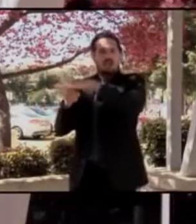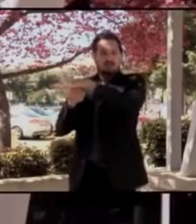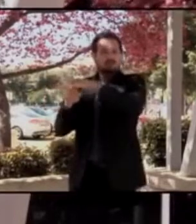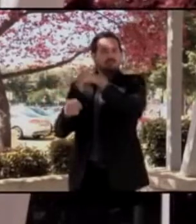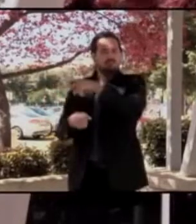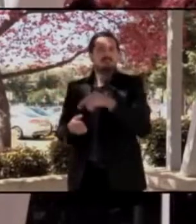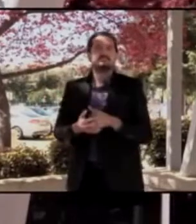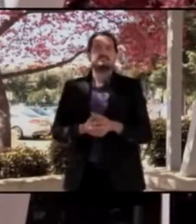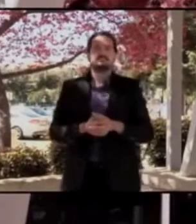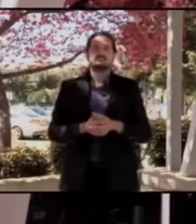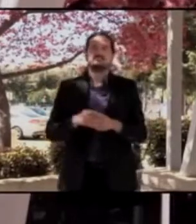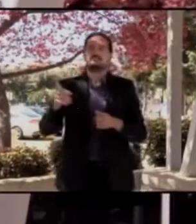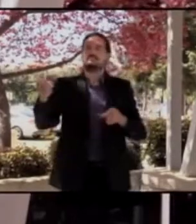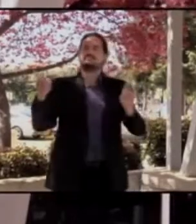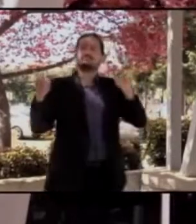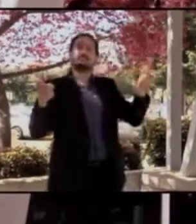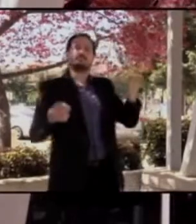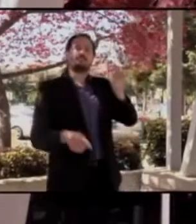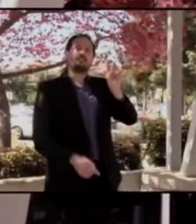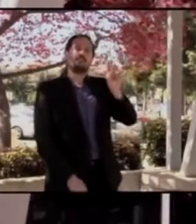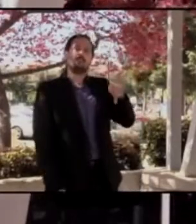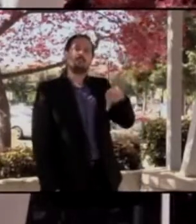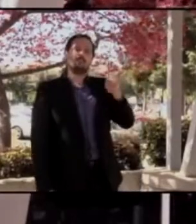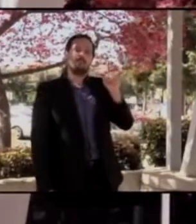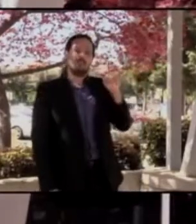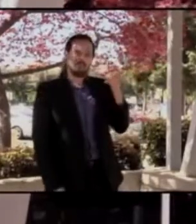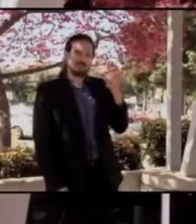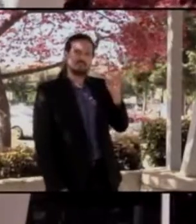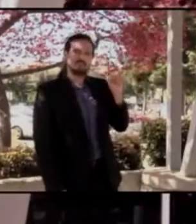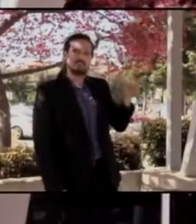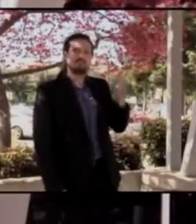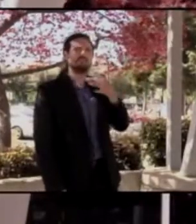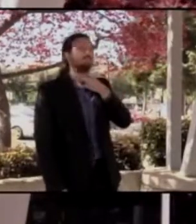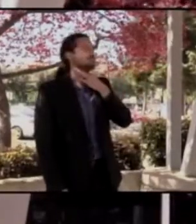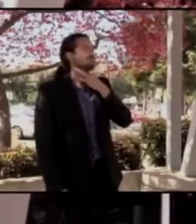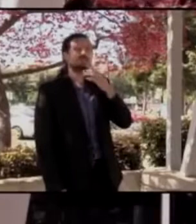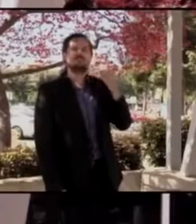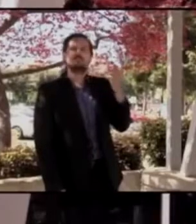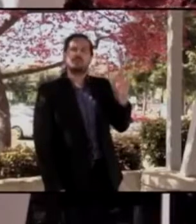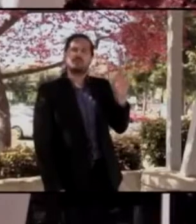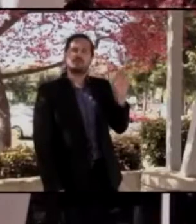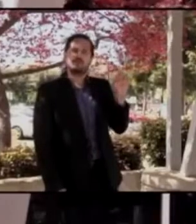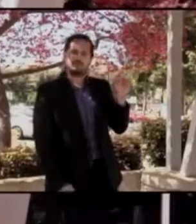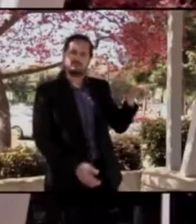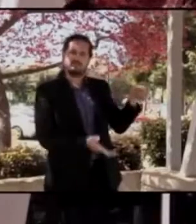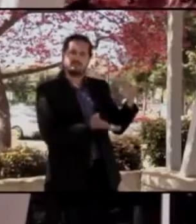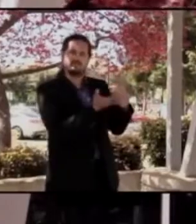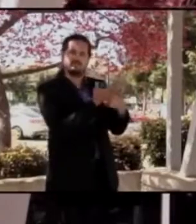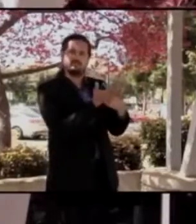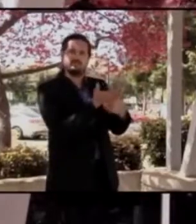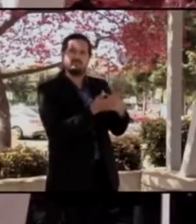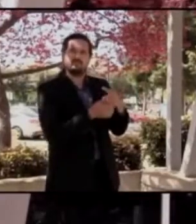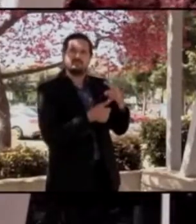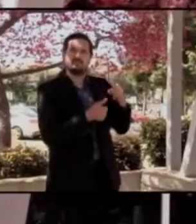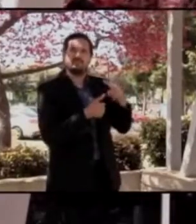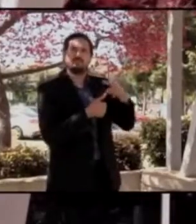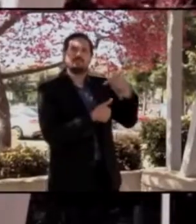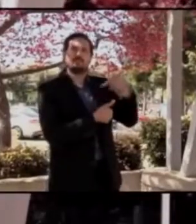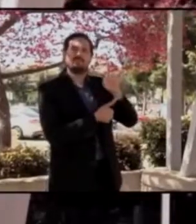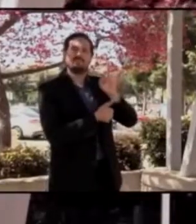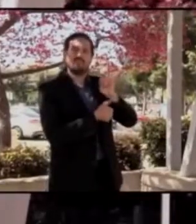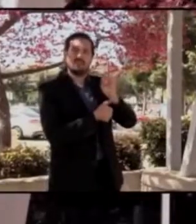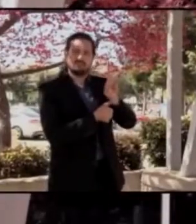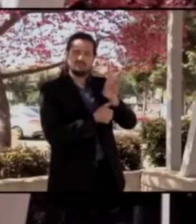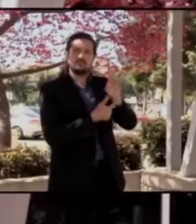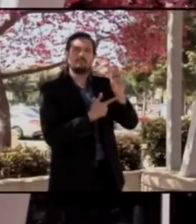Cody, you mentioned the Moderna and the Pfizer vaccine readily available here, but how much has the Johnson &